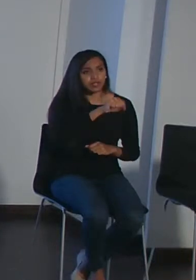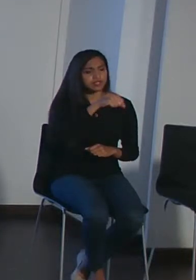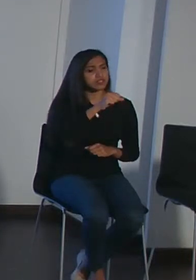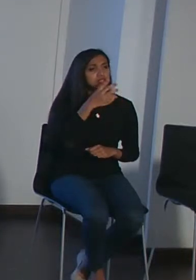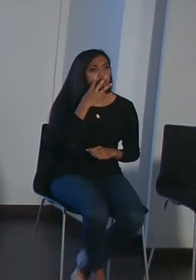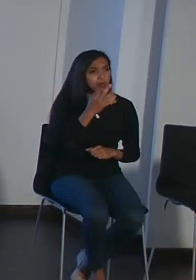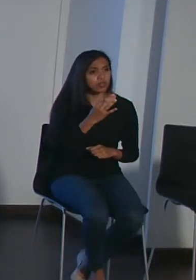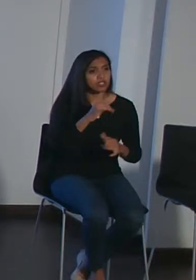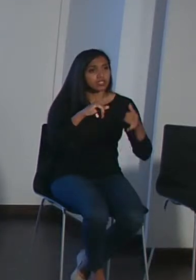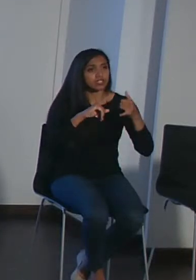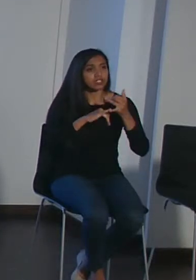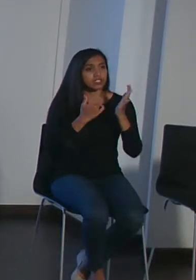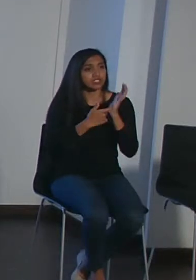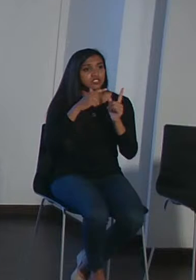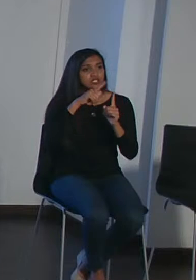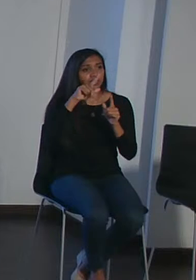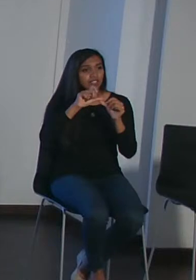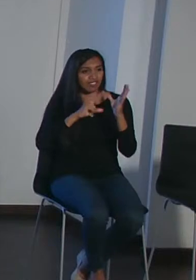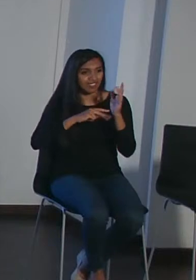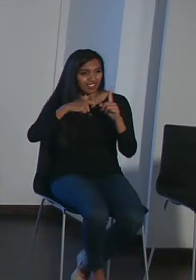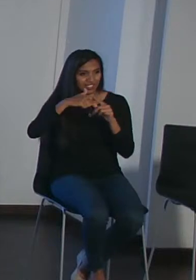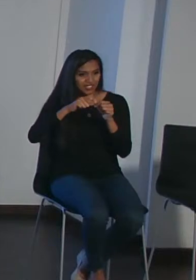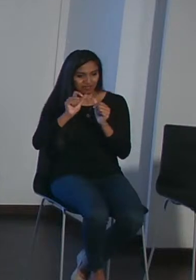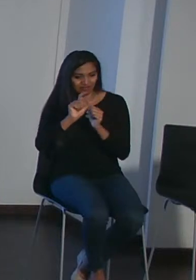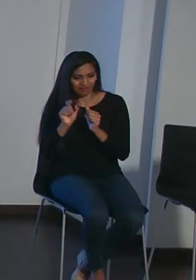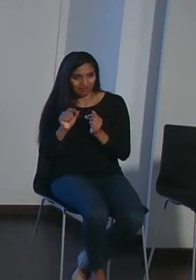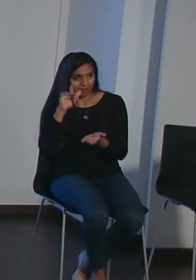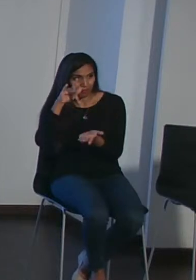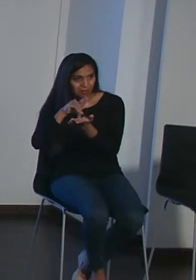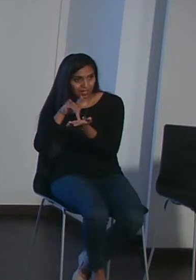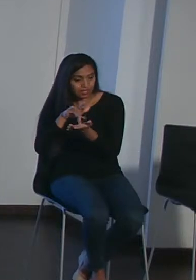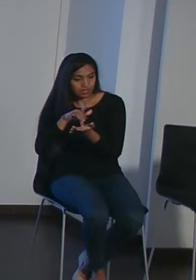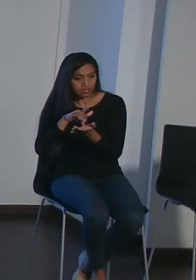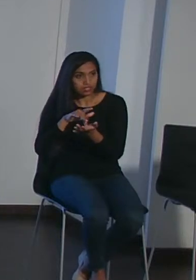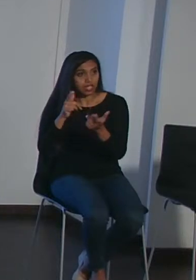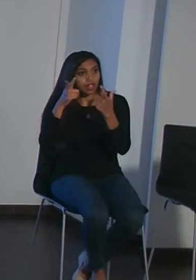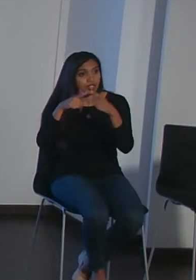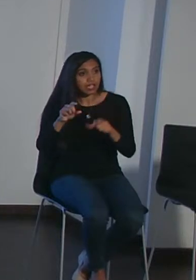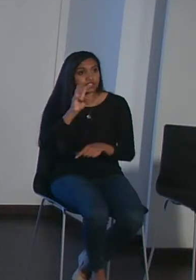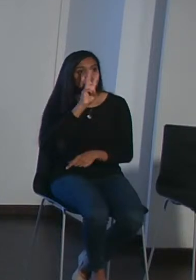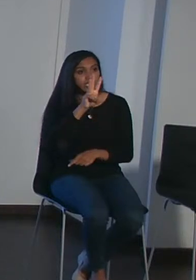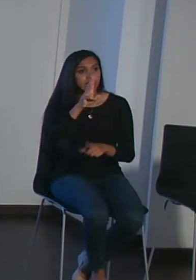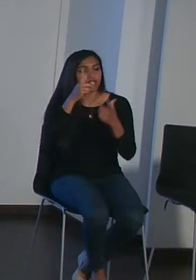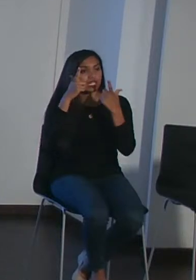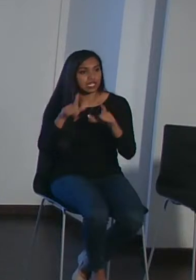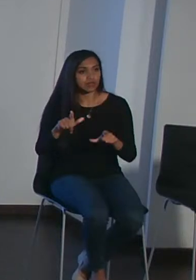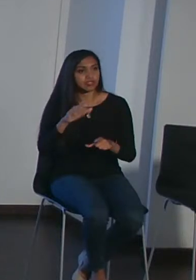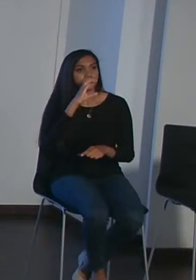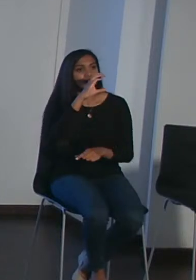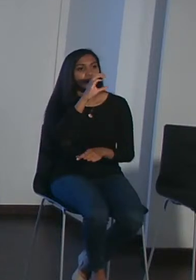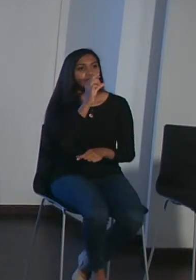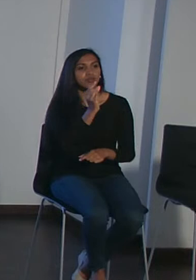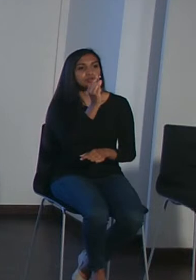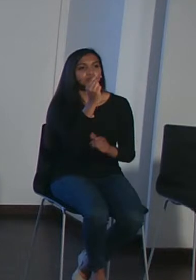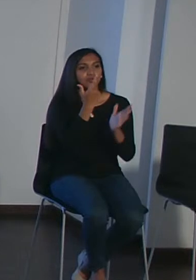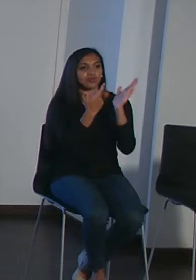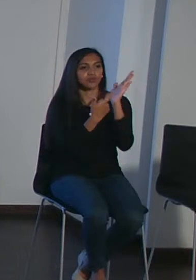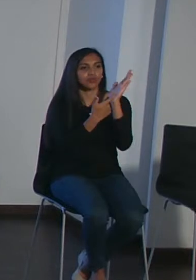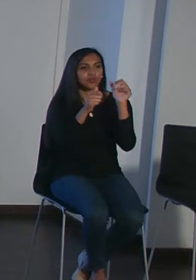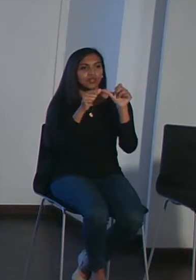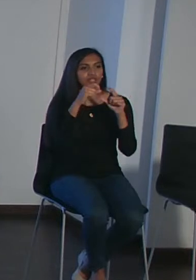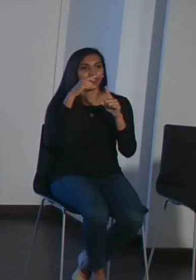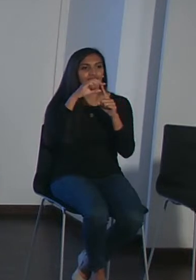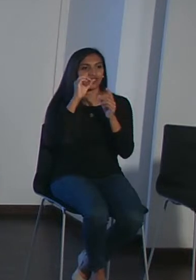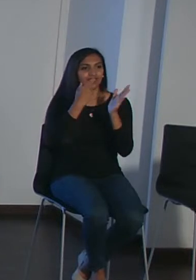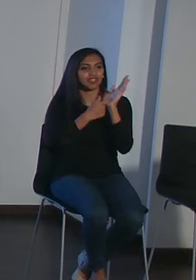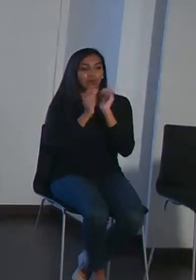moment we started working towards it, we wanted everything to be in all three languages. If you go to a commercial